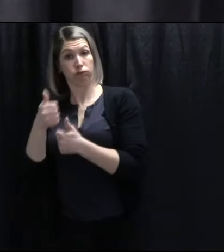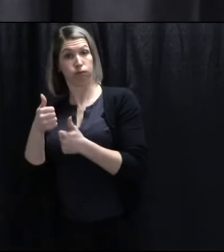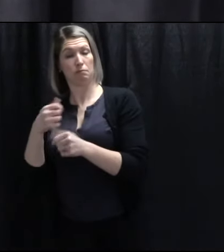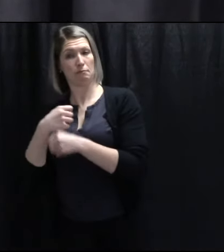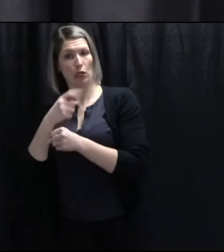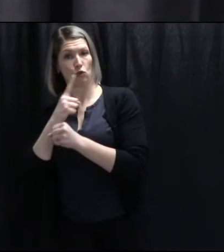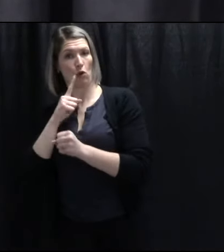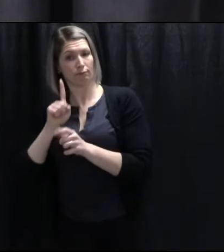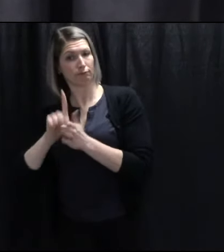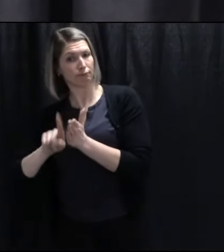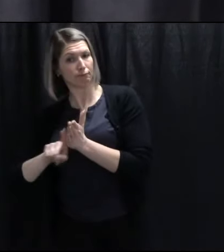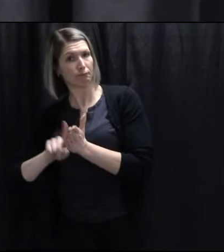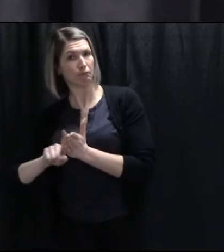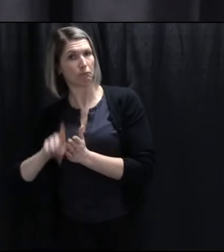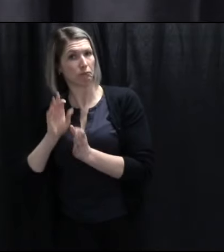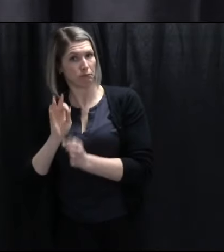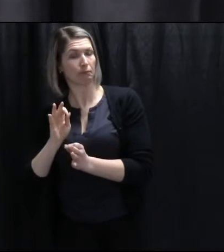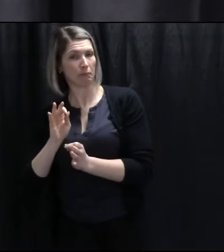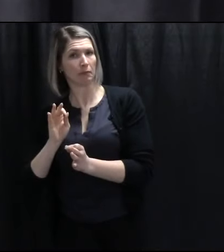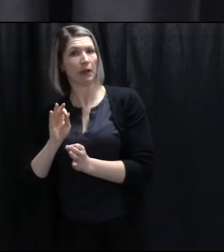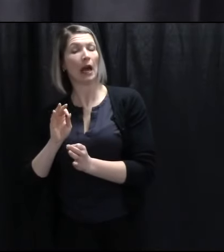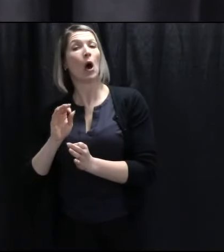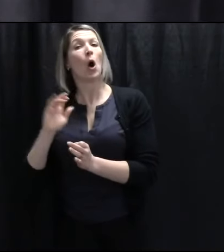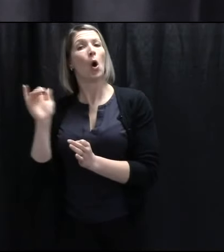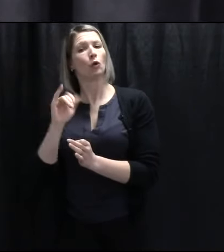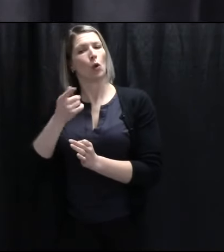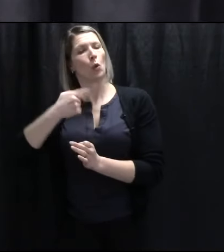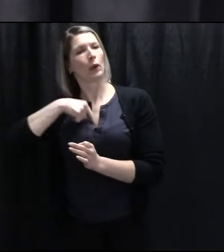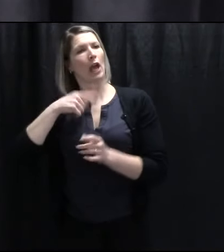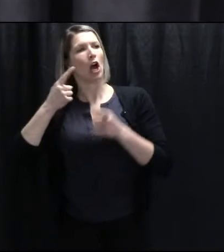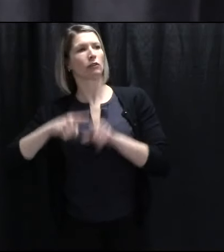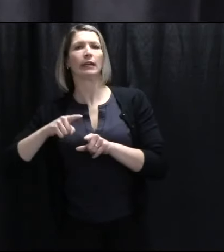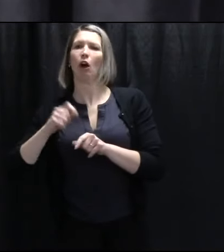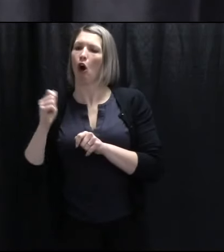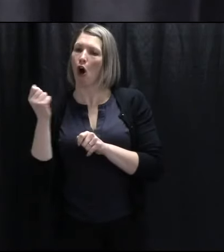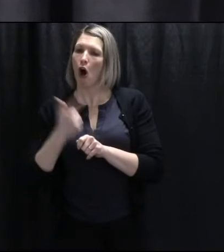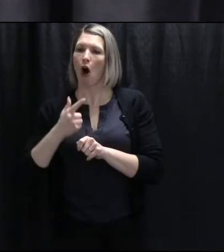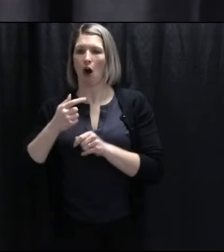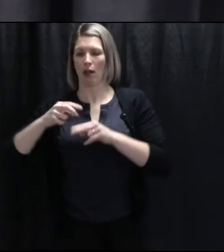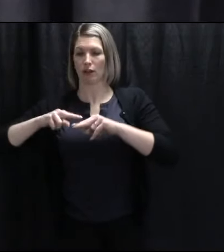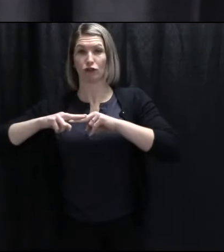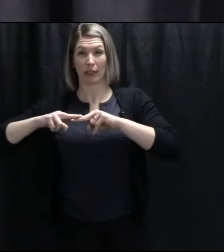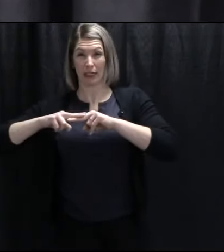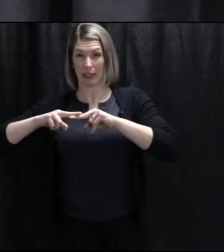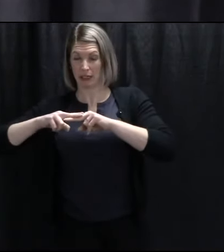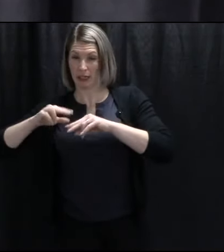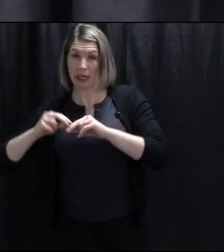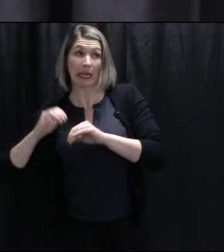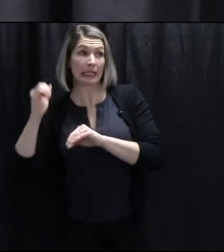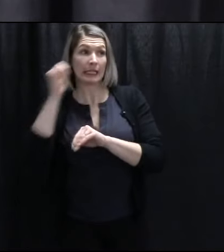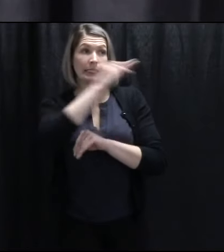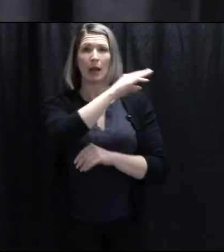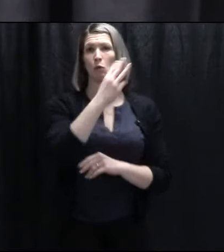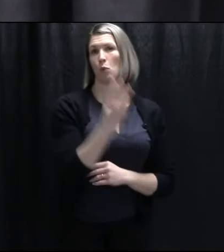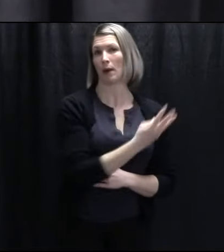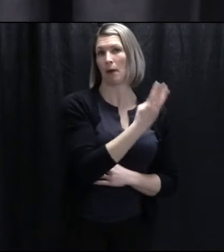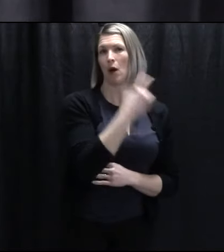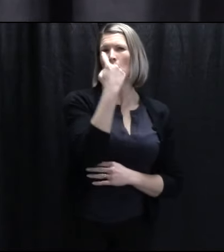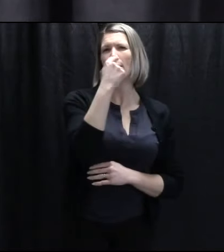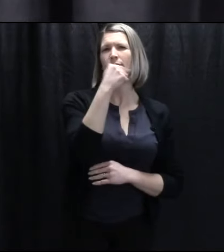agreed that every specimen would also be sent to Winnipeg because for cataloging purposes and